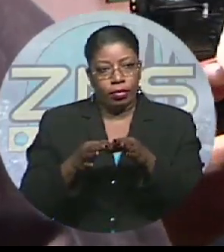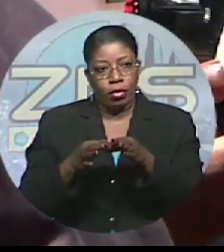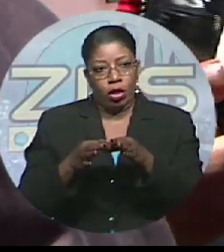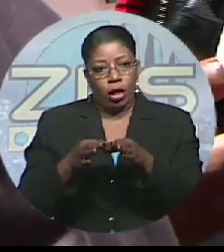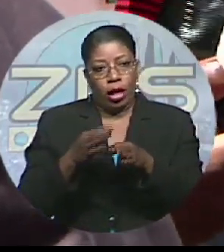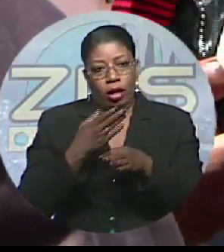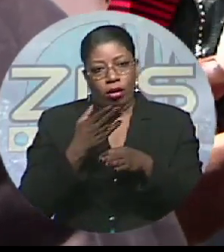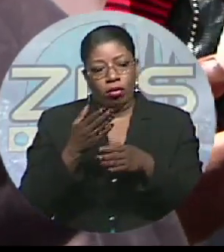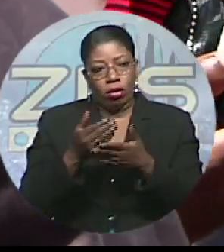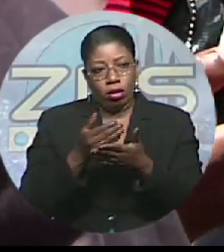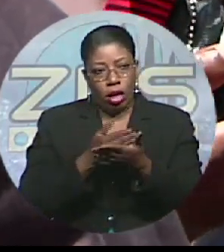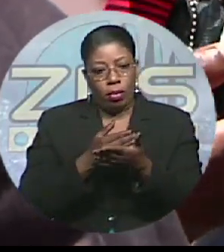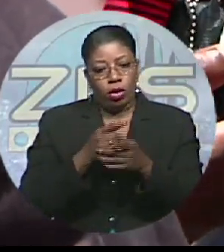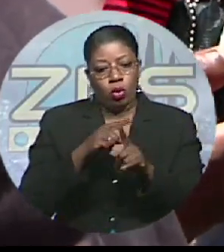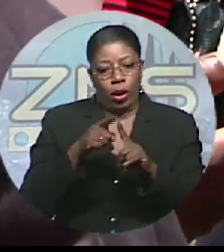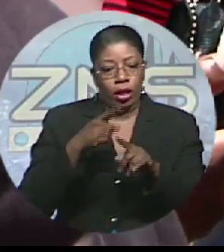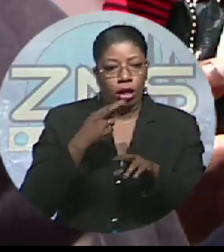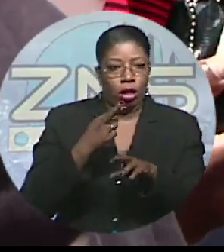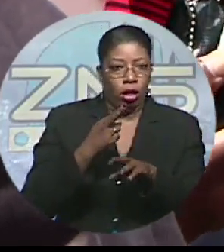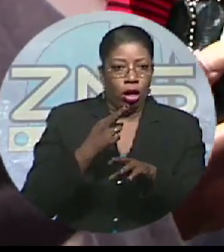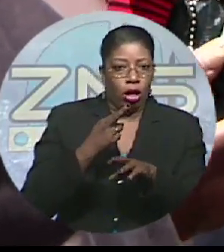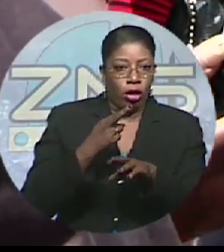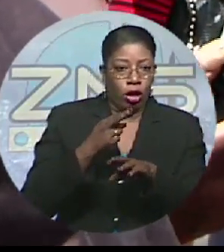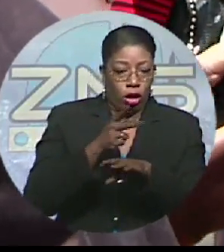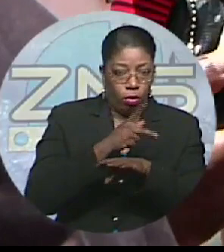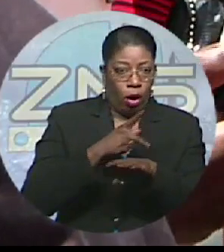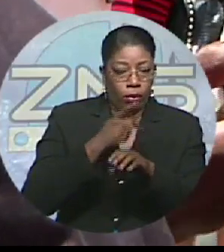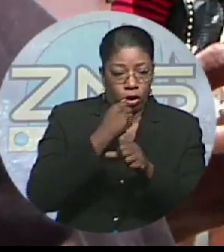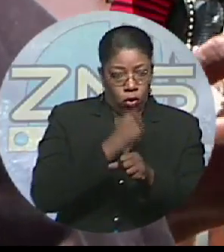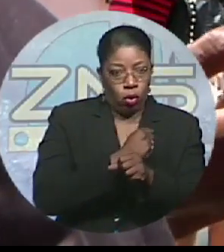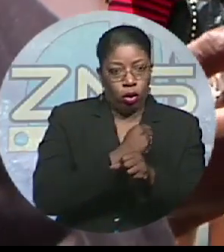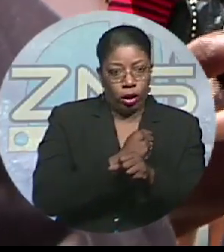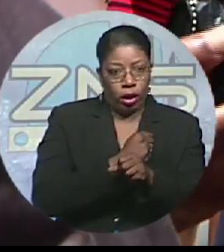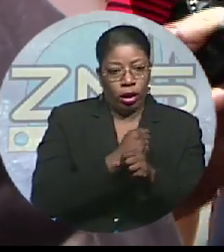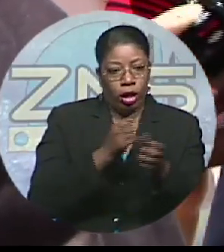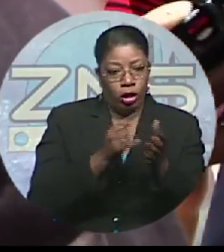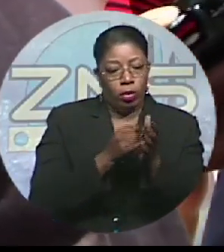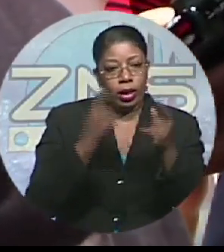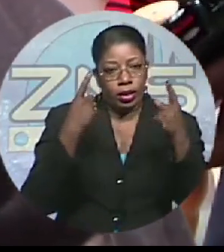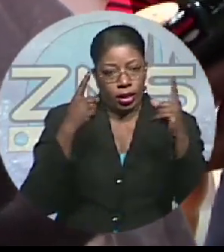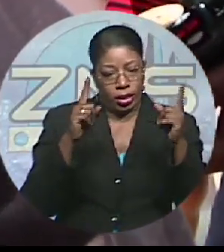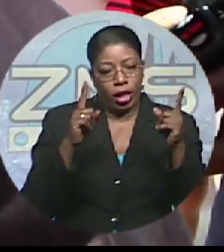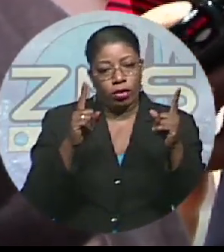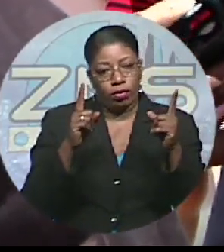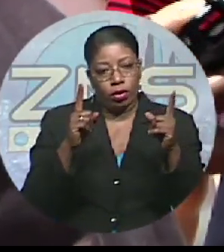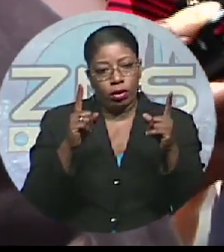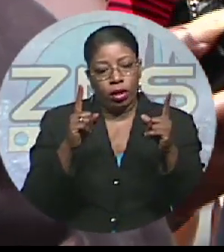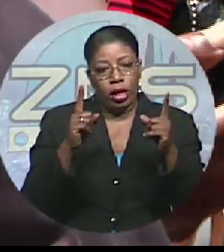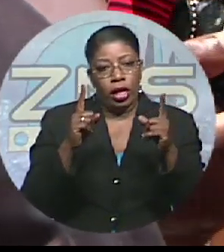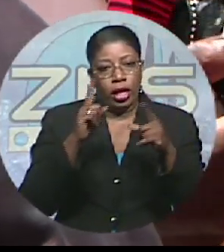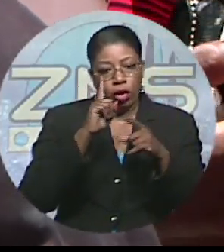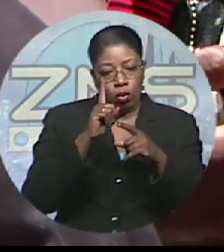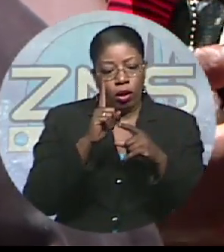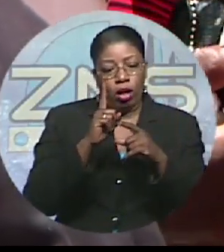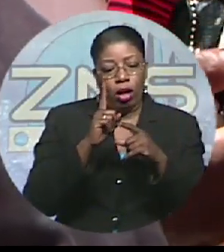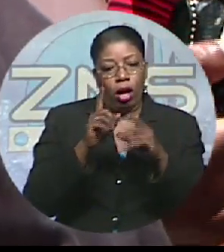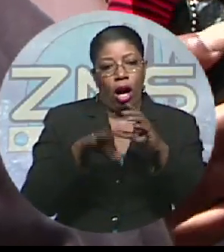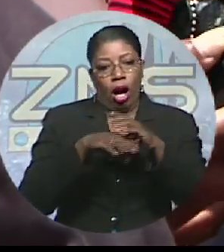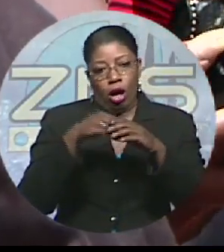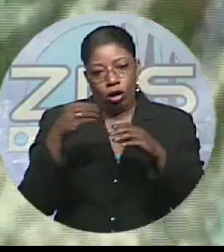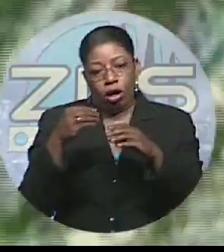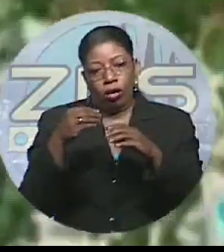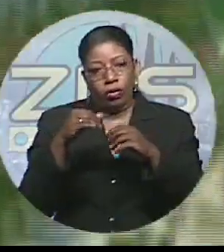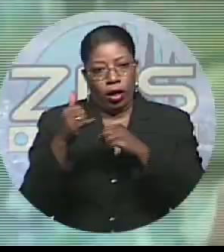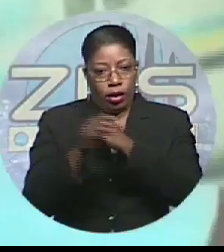that once the property is operational, it's going to be one of the most successful in the entire Caribbean. So we're very optimistic about